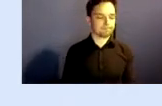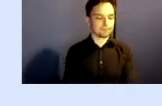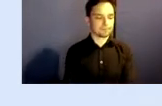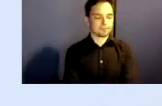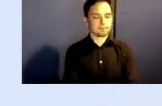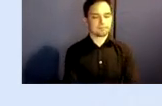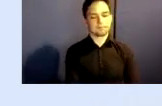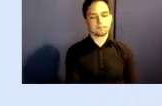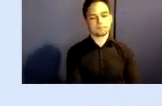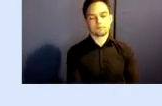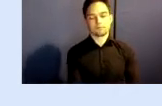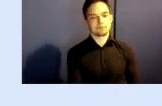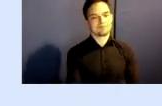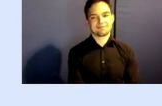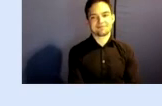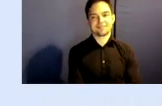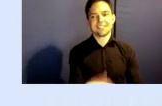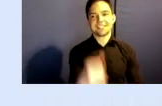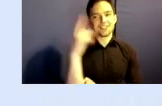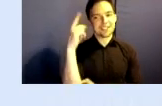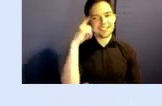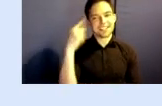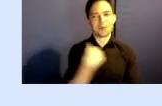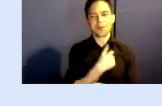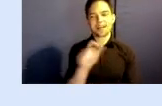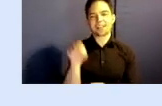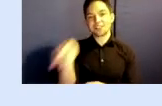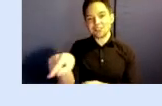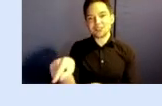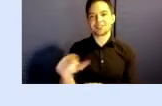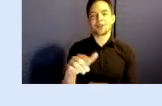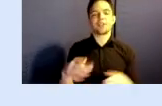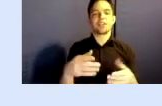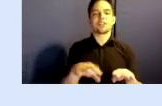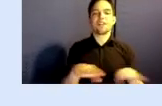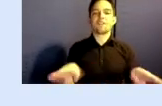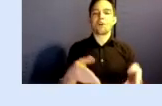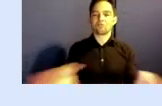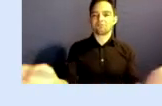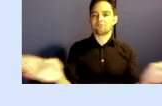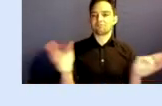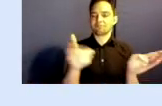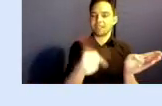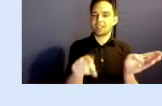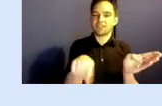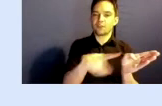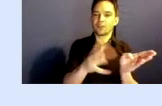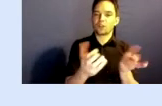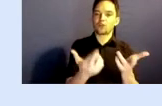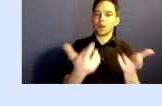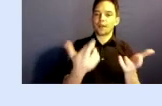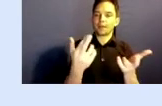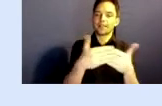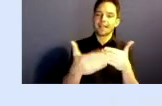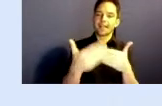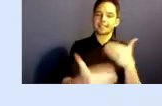You weren't expecting that you would be asked a question maybe. So the floor is open for anyone who would like to recommend some next steps.